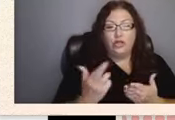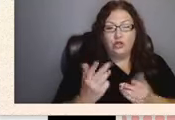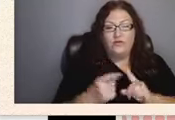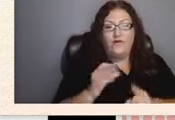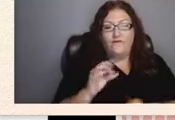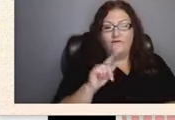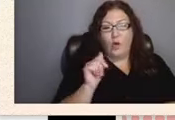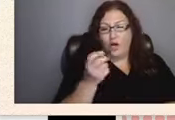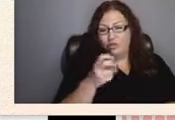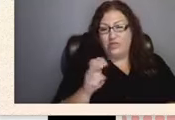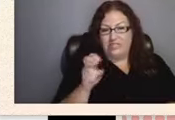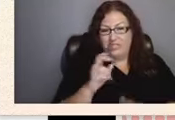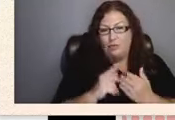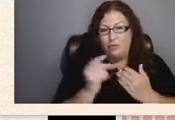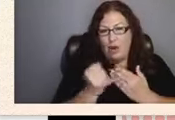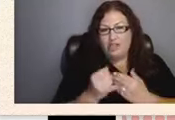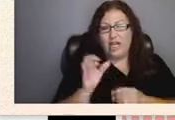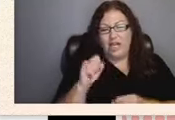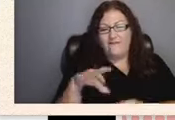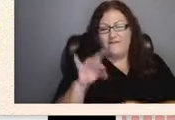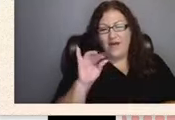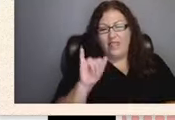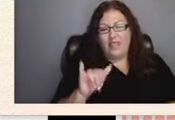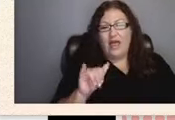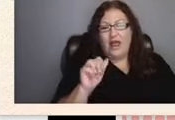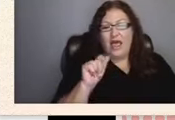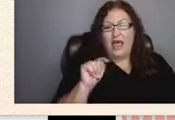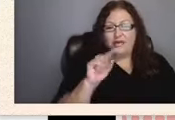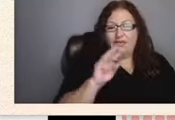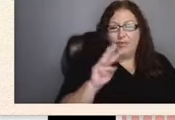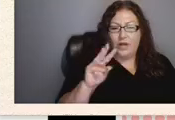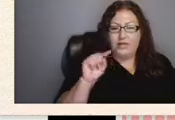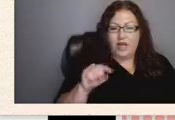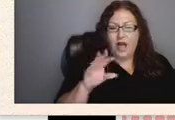Transition Project, and you can find them on